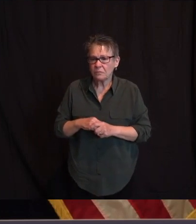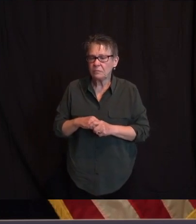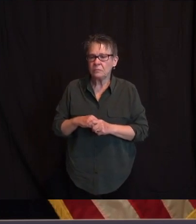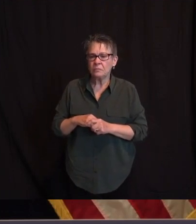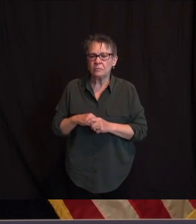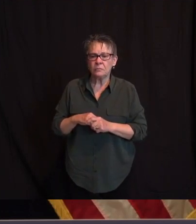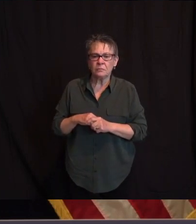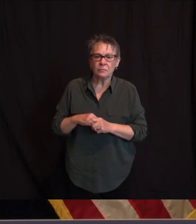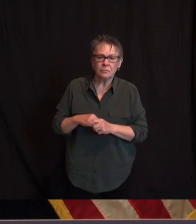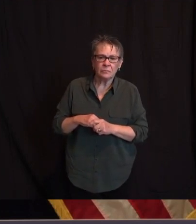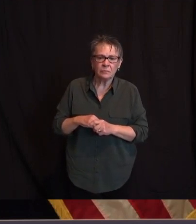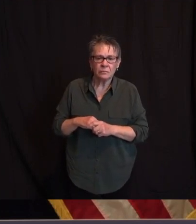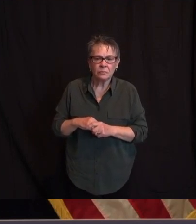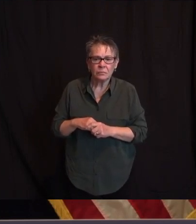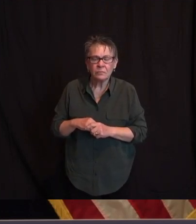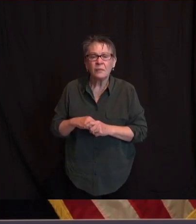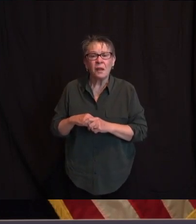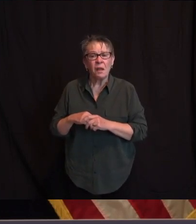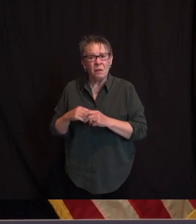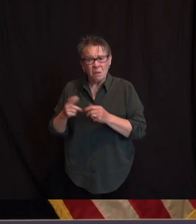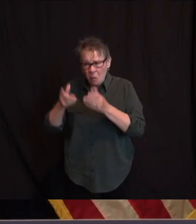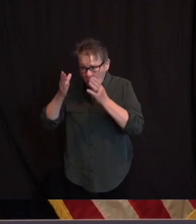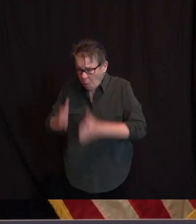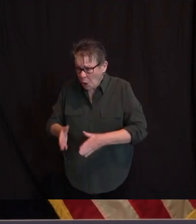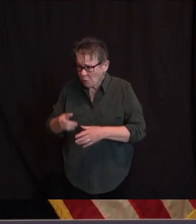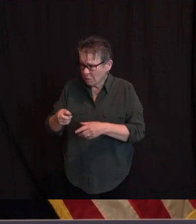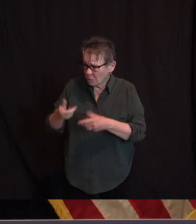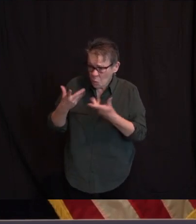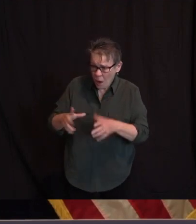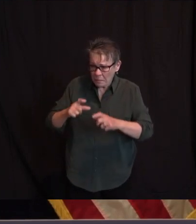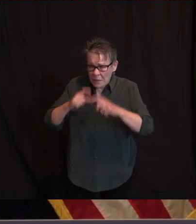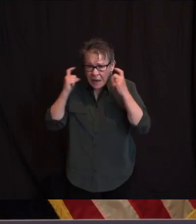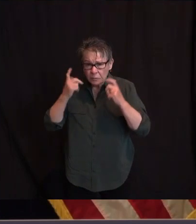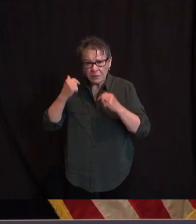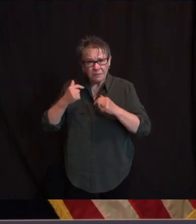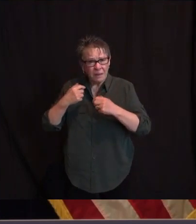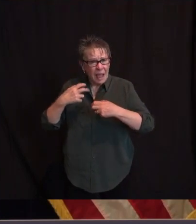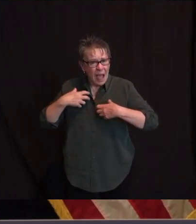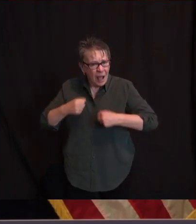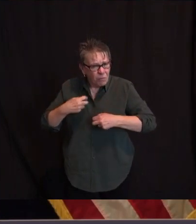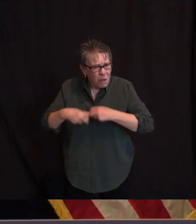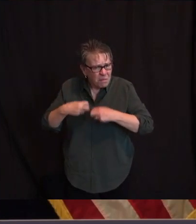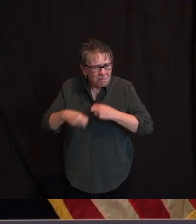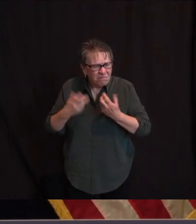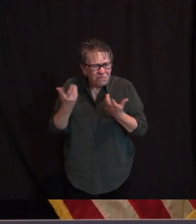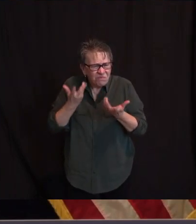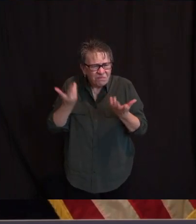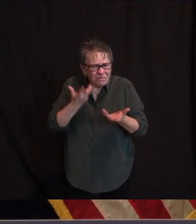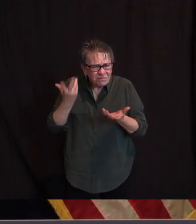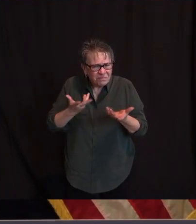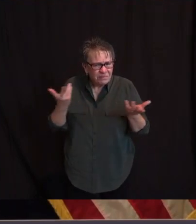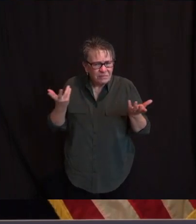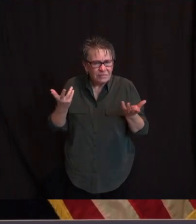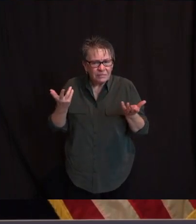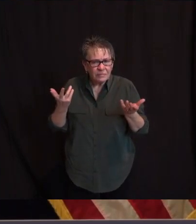not a kid under 2 years old, my personal guidance is you got to go out and find something to put on your face before you come in.